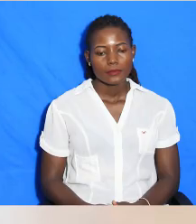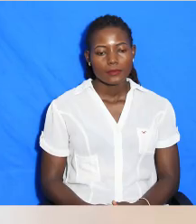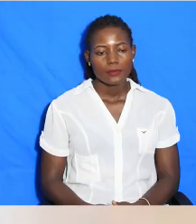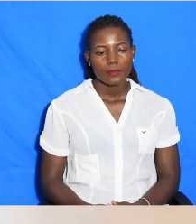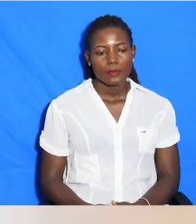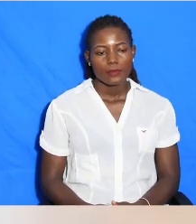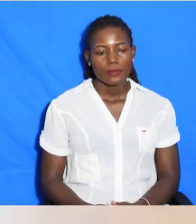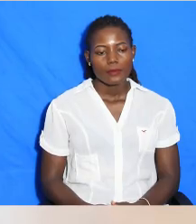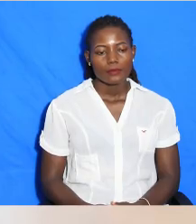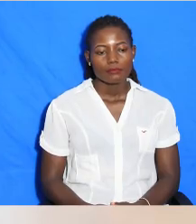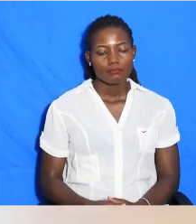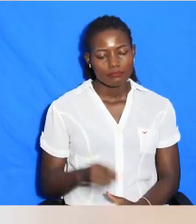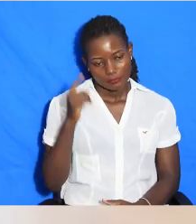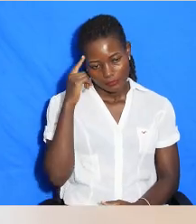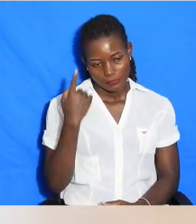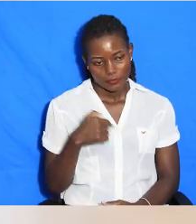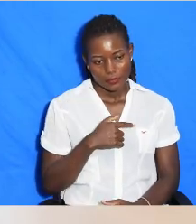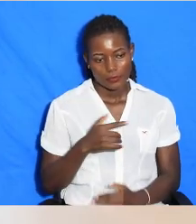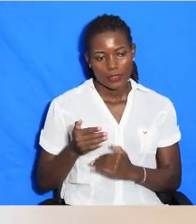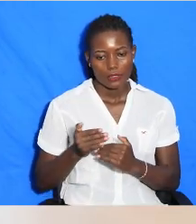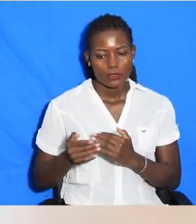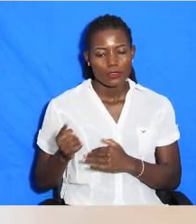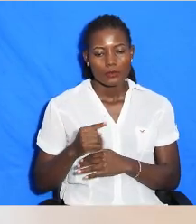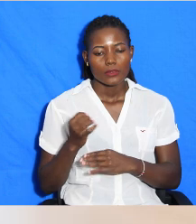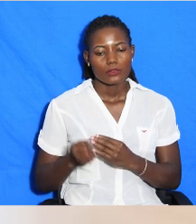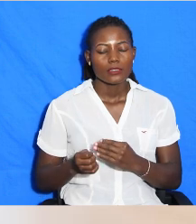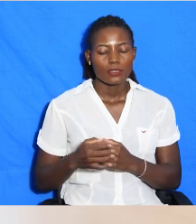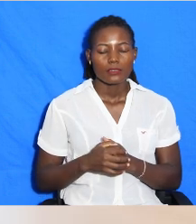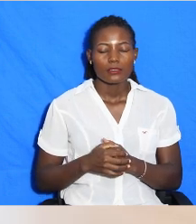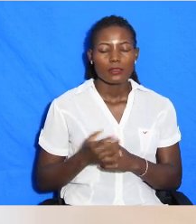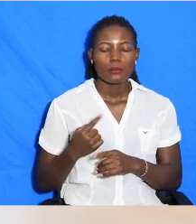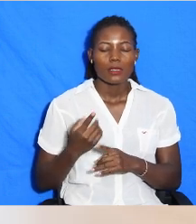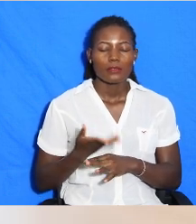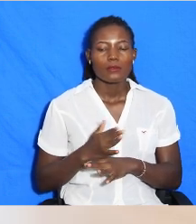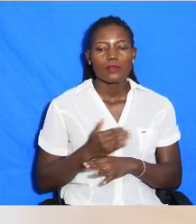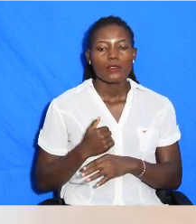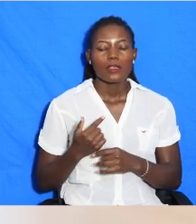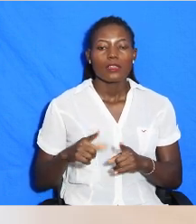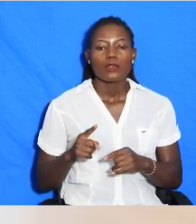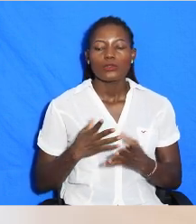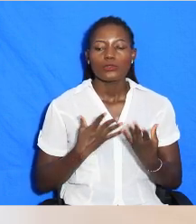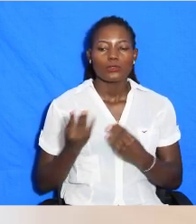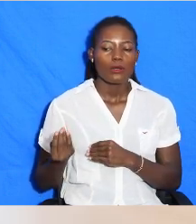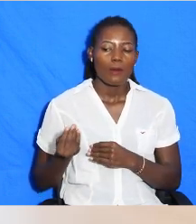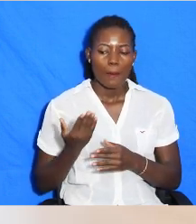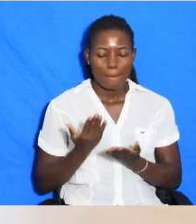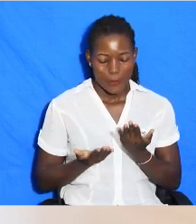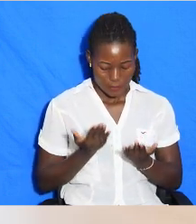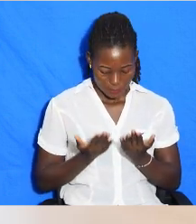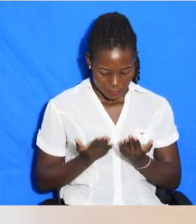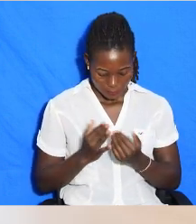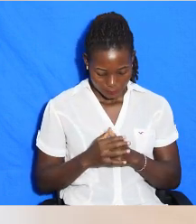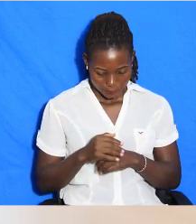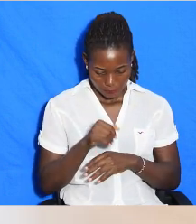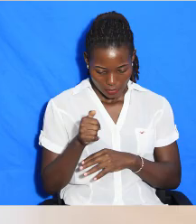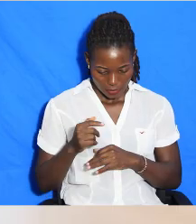to an end. Don't oh want to yeah. keep you for so long, but before I let Mm. you go, maybe any